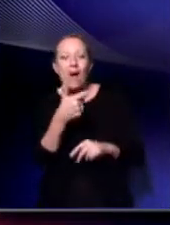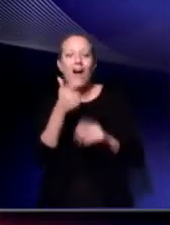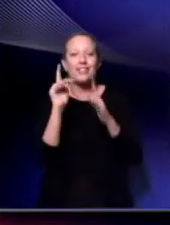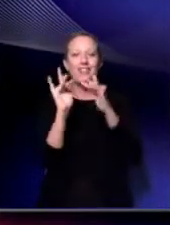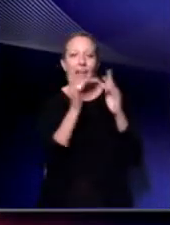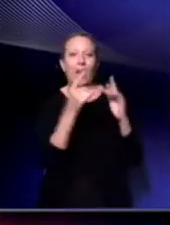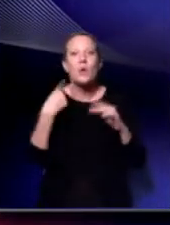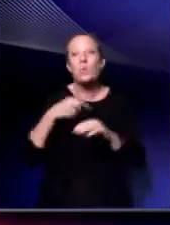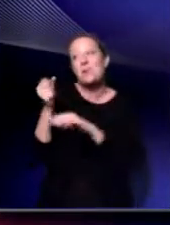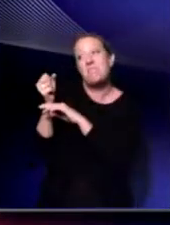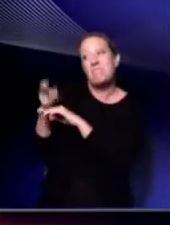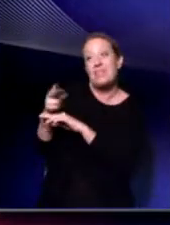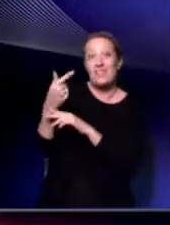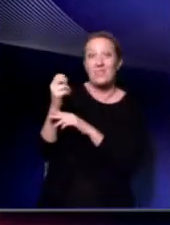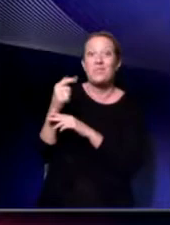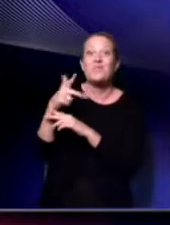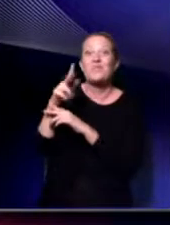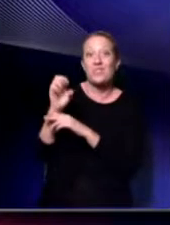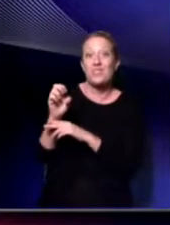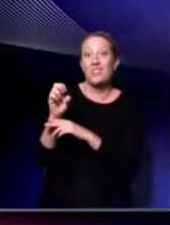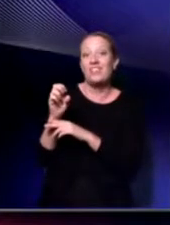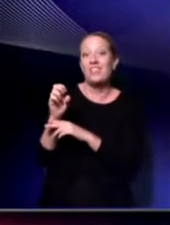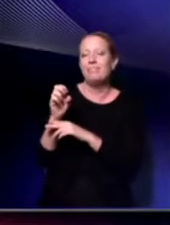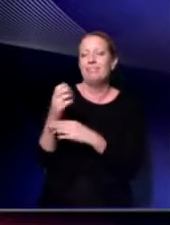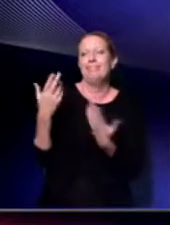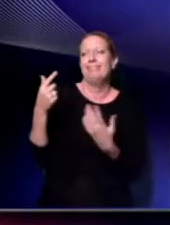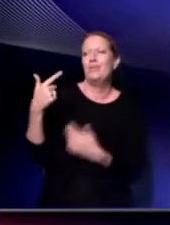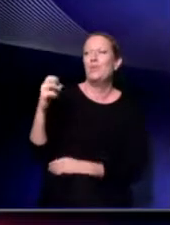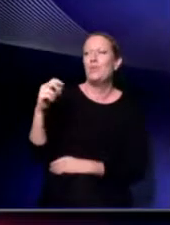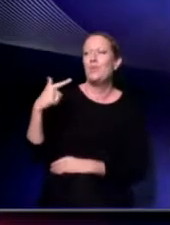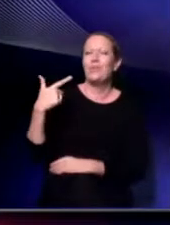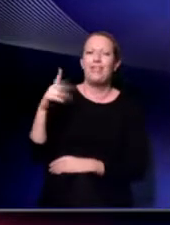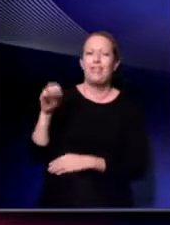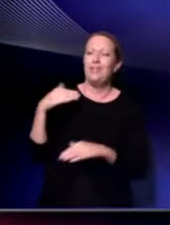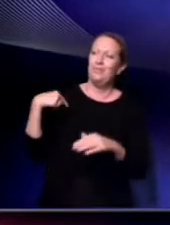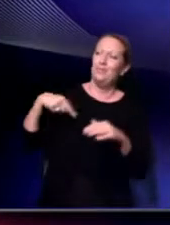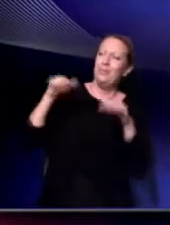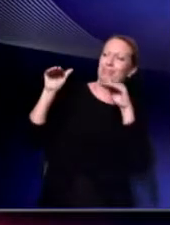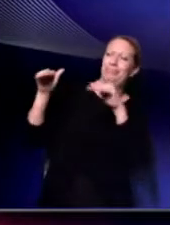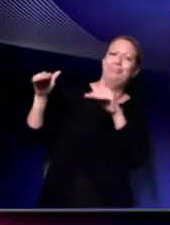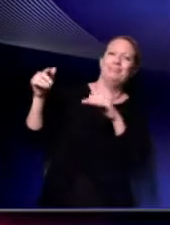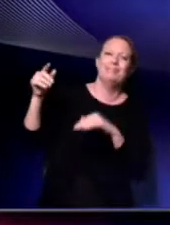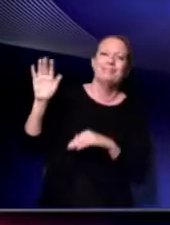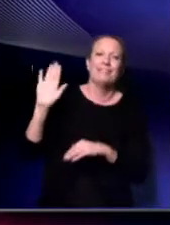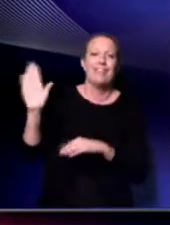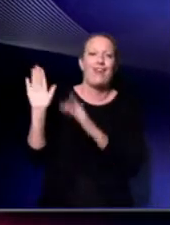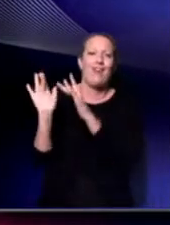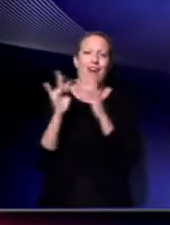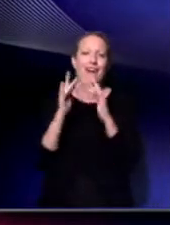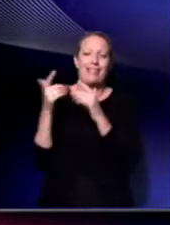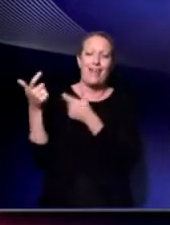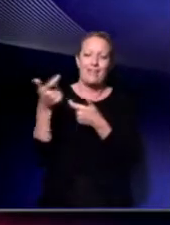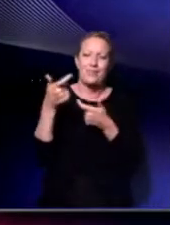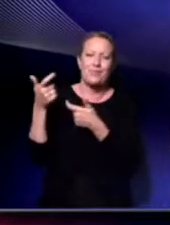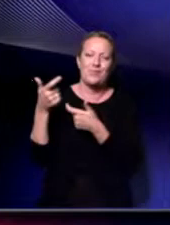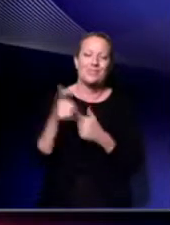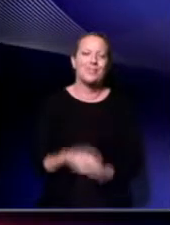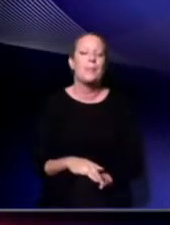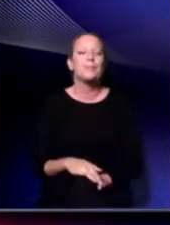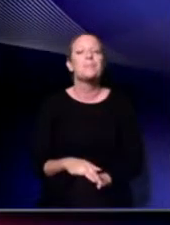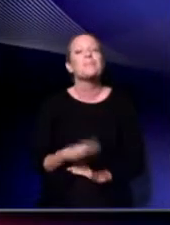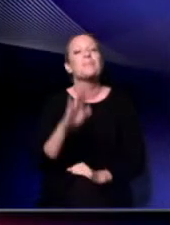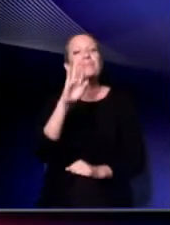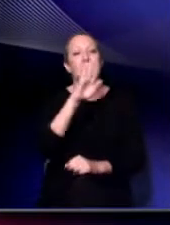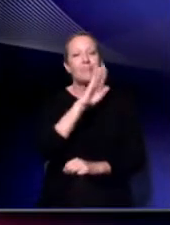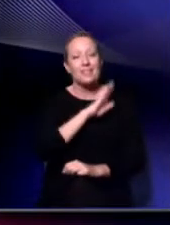beating Google now on traffic. Google's no match for ASDB. Come Yeah, on. there you go. That's what I said. Board President Sims,